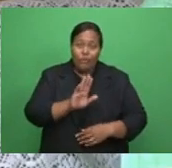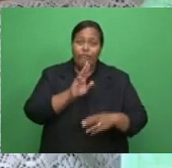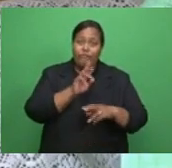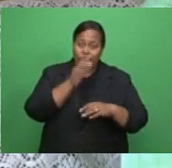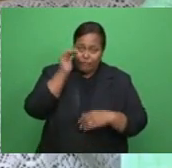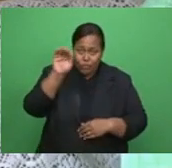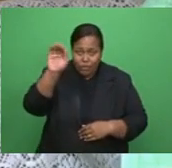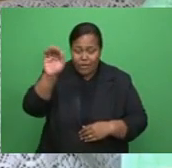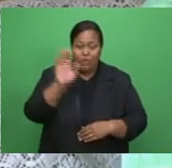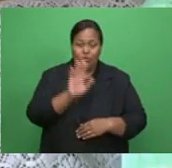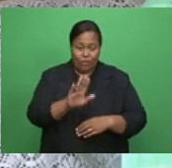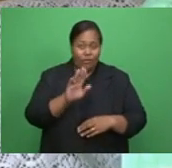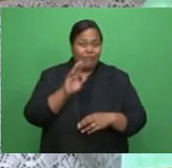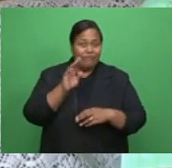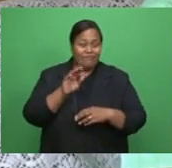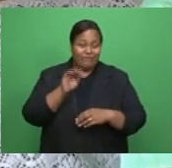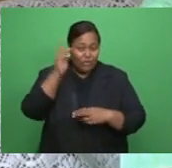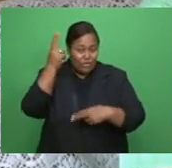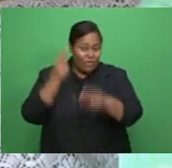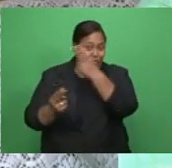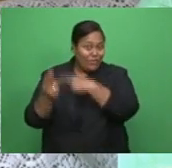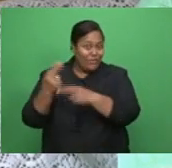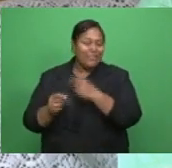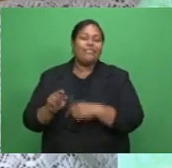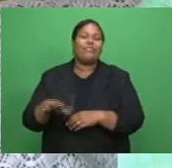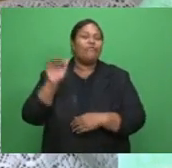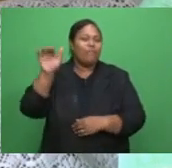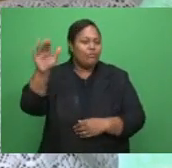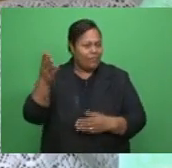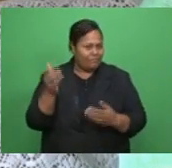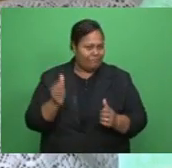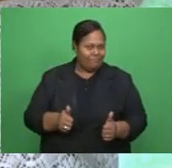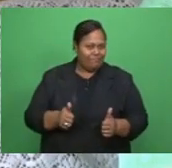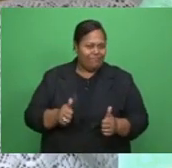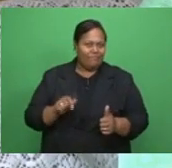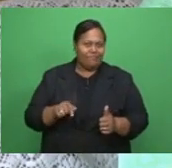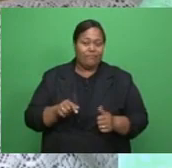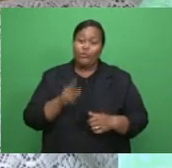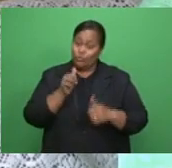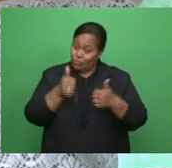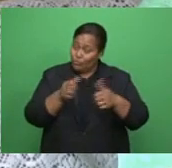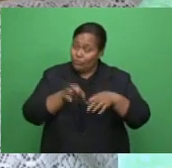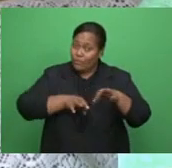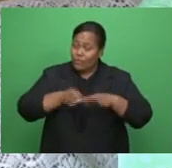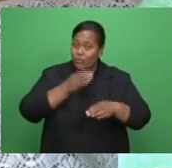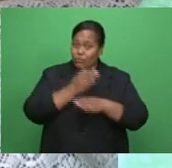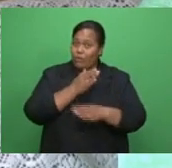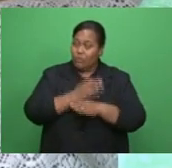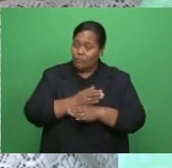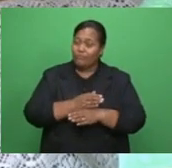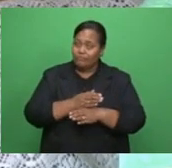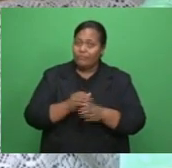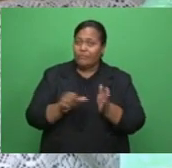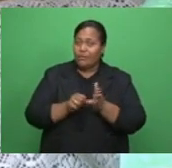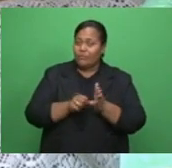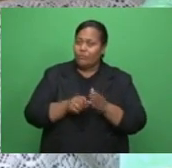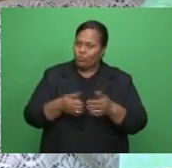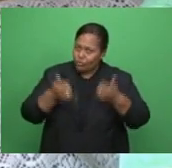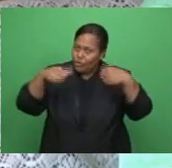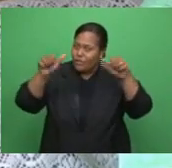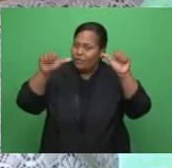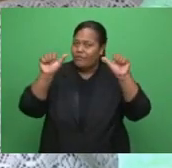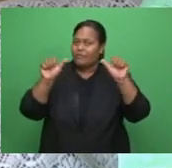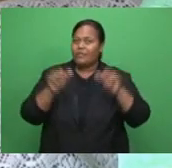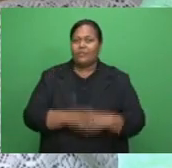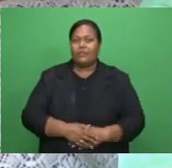grandchildren. And because you had a good plan and you worked hard to execute that plan, you took